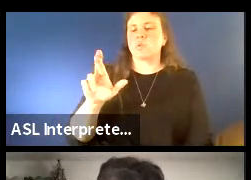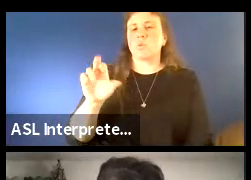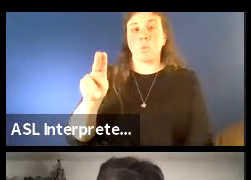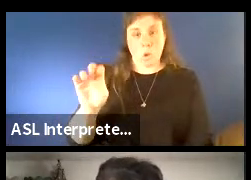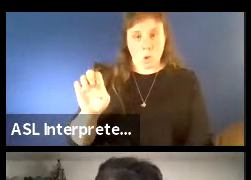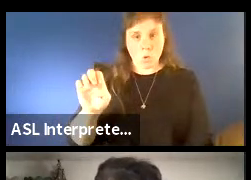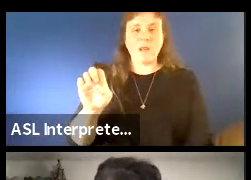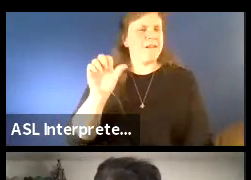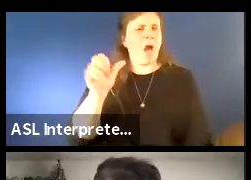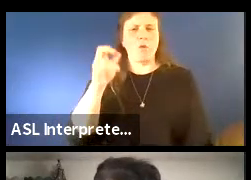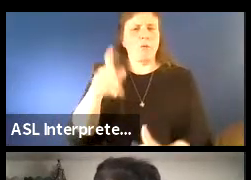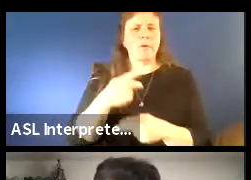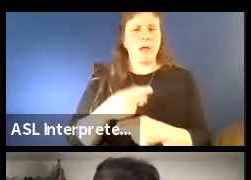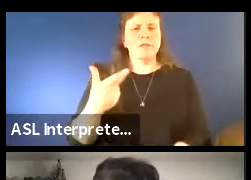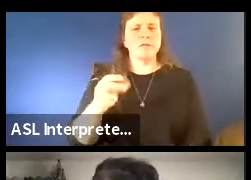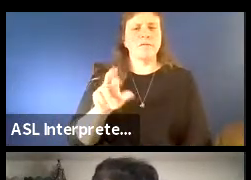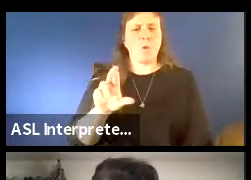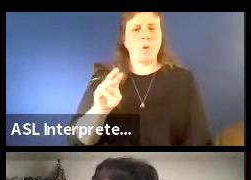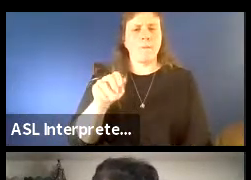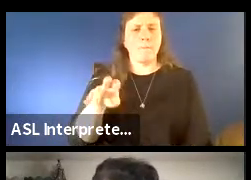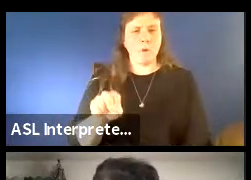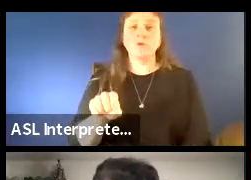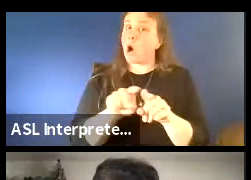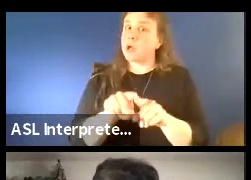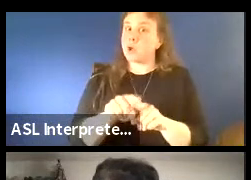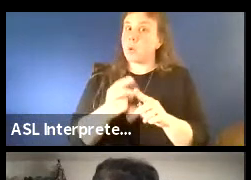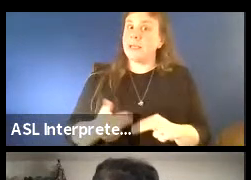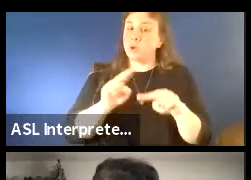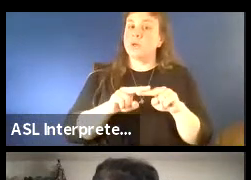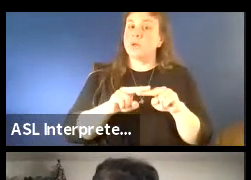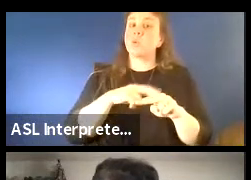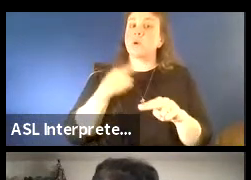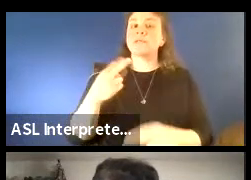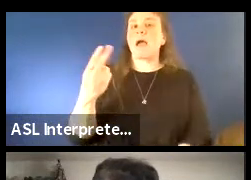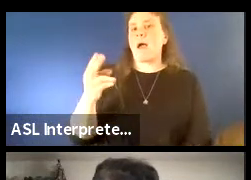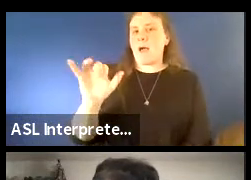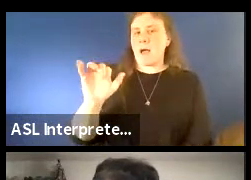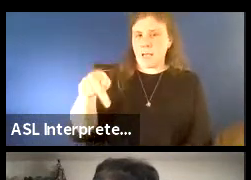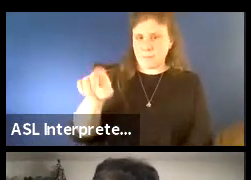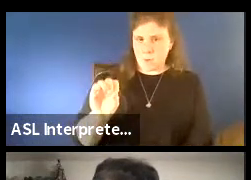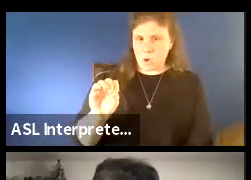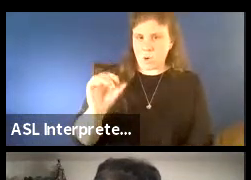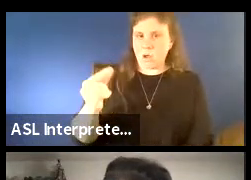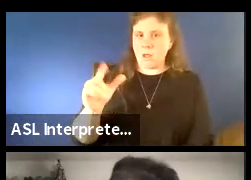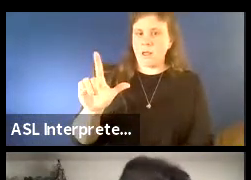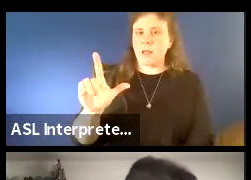hormones can have increased risk of hypothysemia and